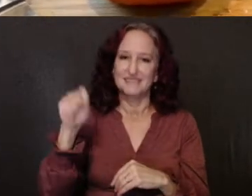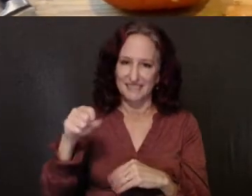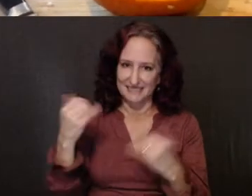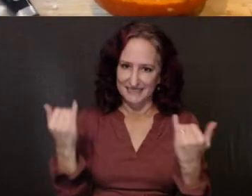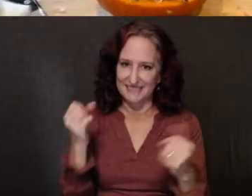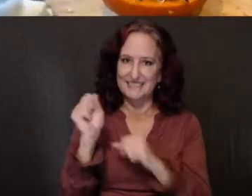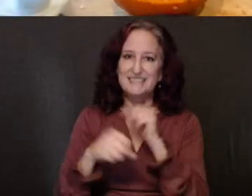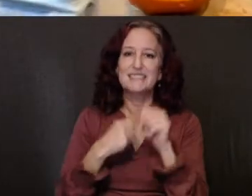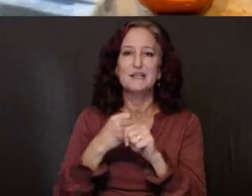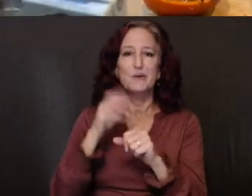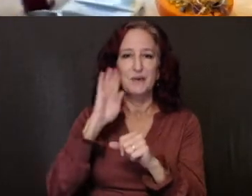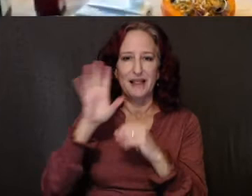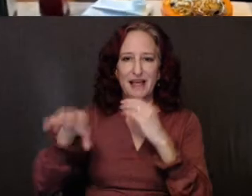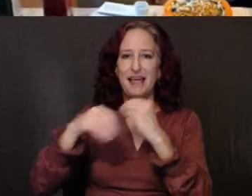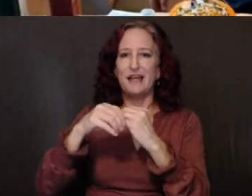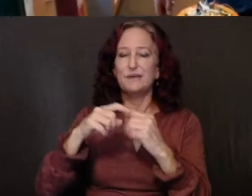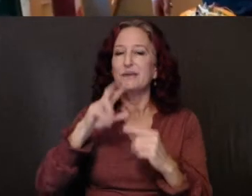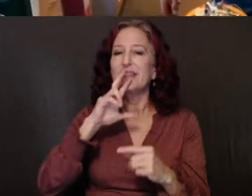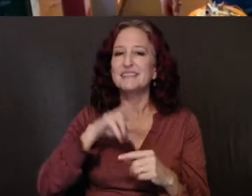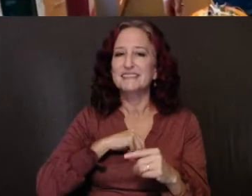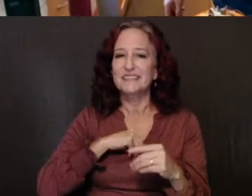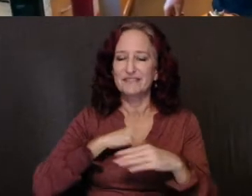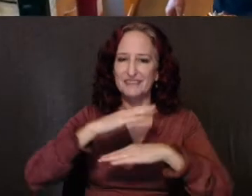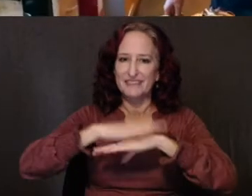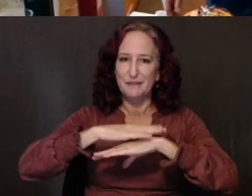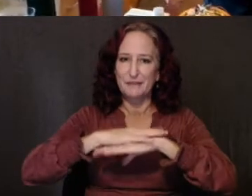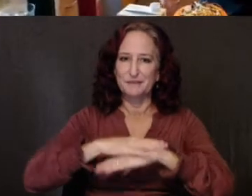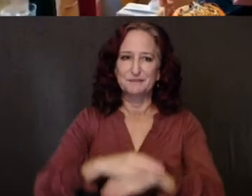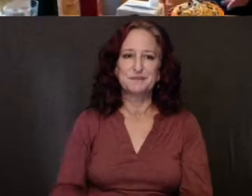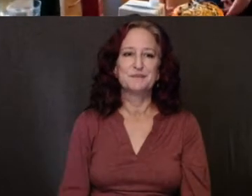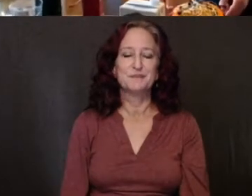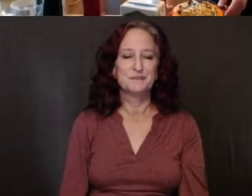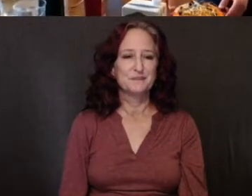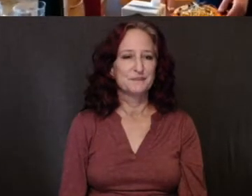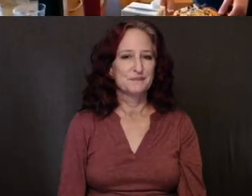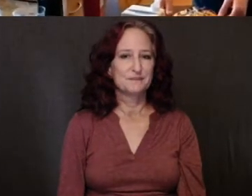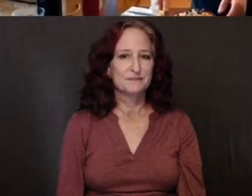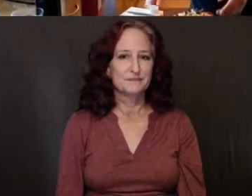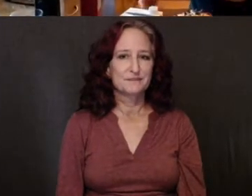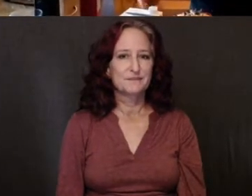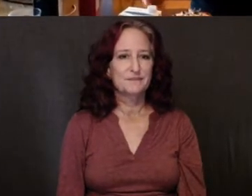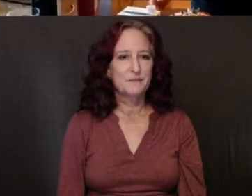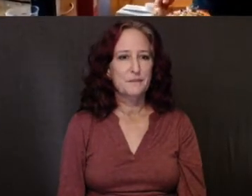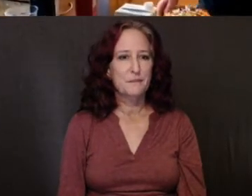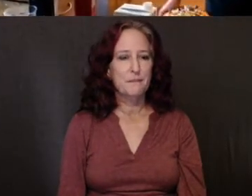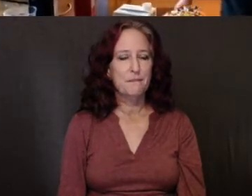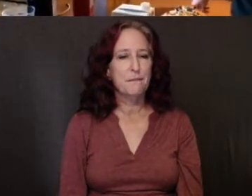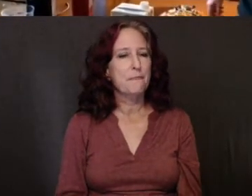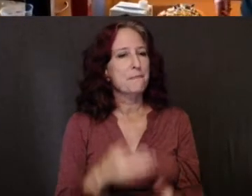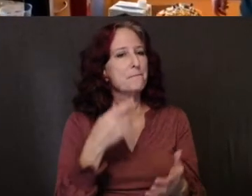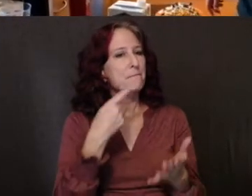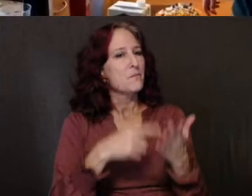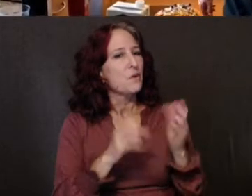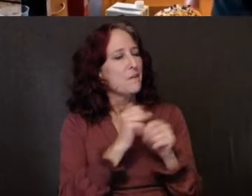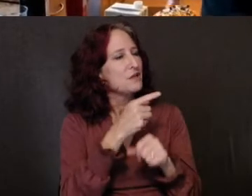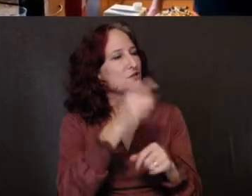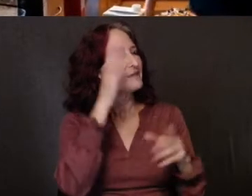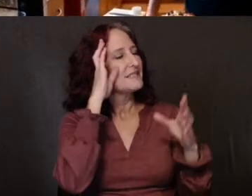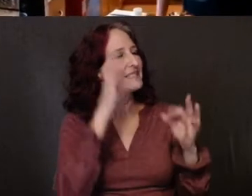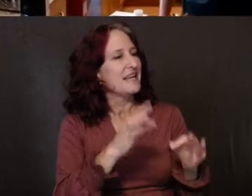So is this going to be on your Thanksgiving table? Yes. Yes, it will be. This year it will be.